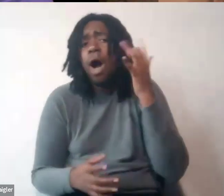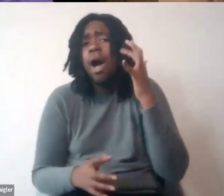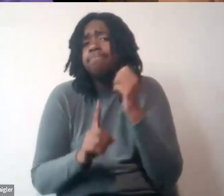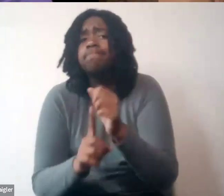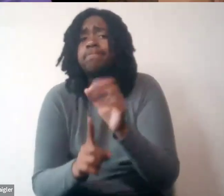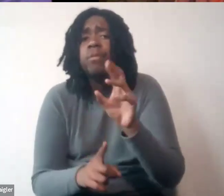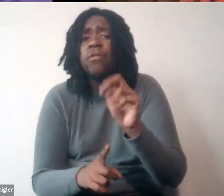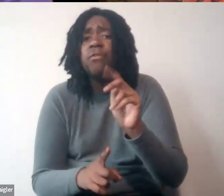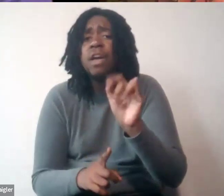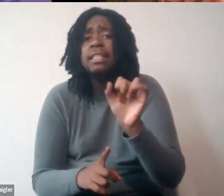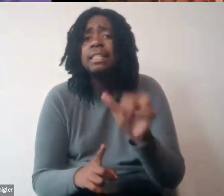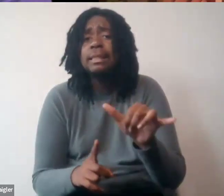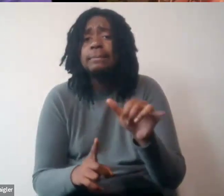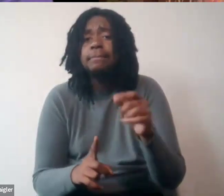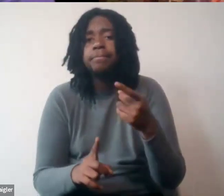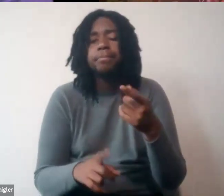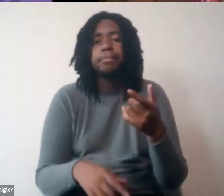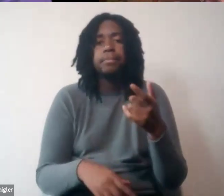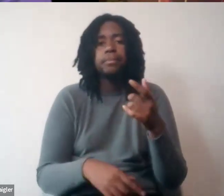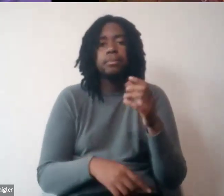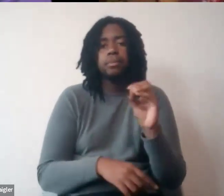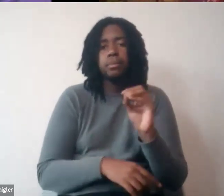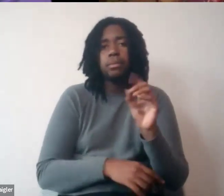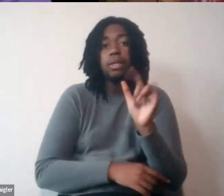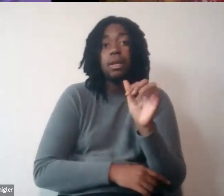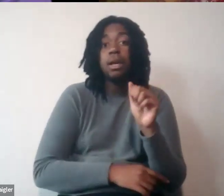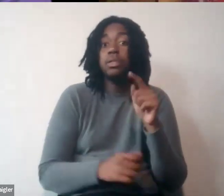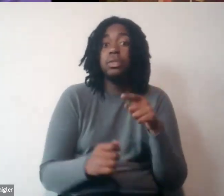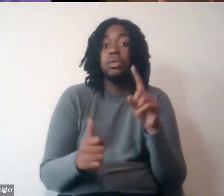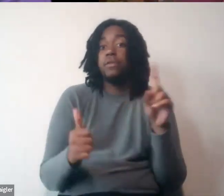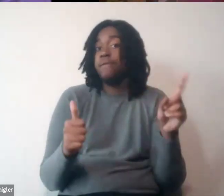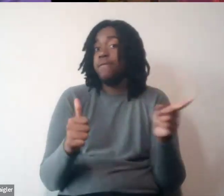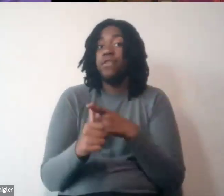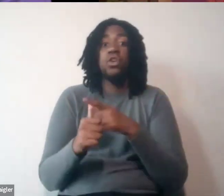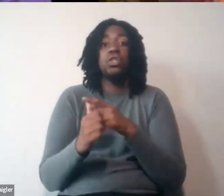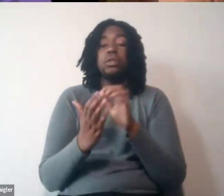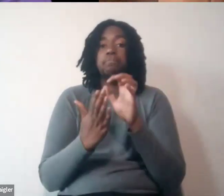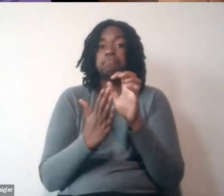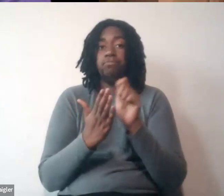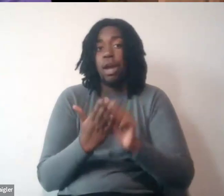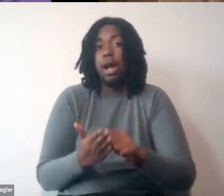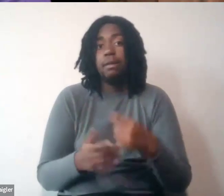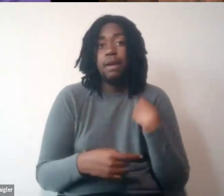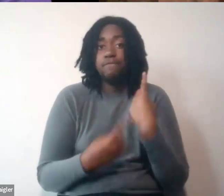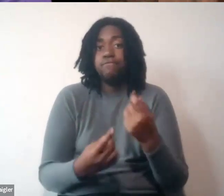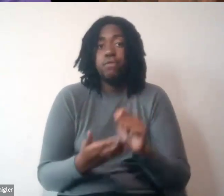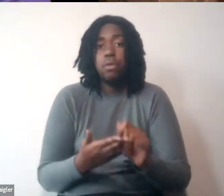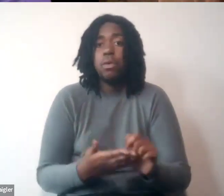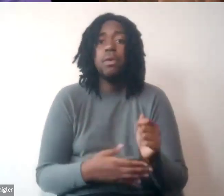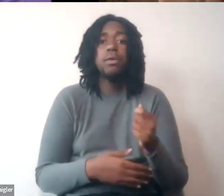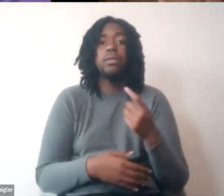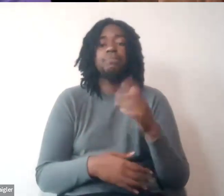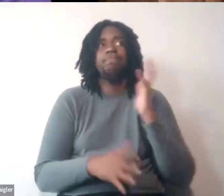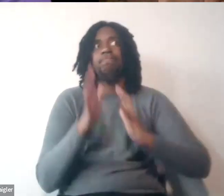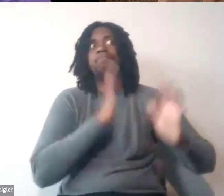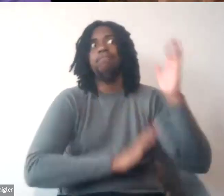it. Yeah, so Twin Flames is actually the first manuscript I ever wrote. It was a NaNoWriMo entry in 2014.